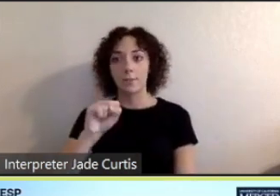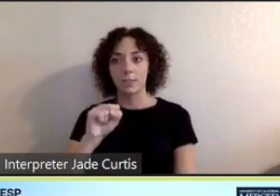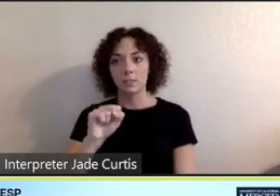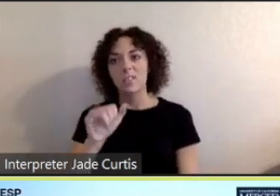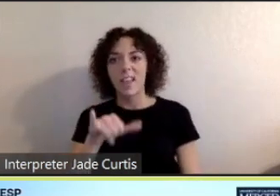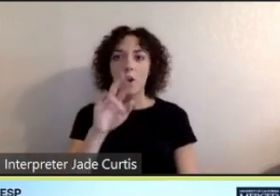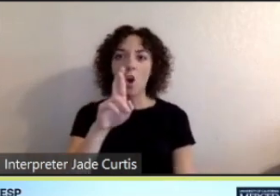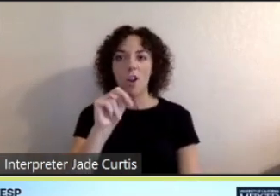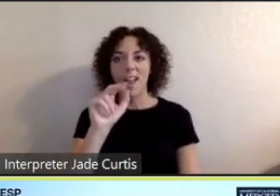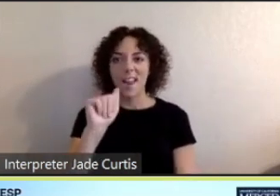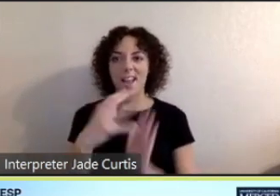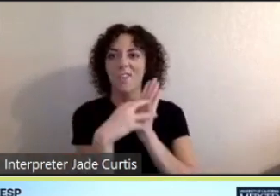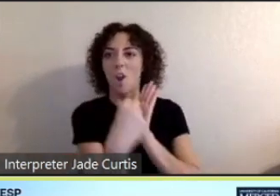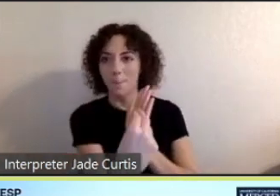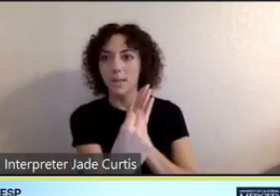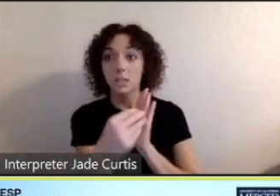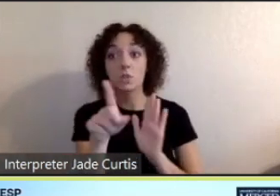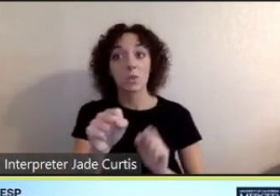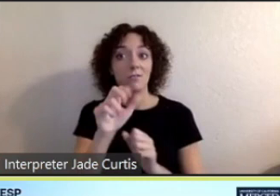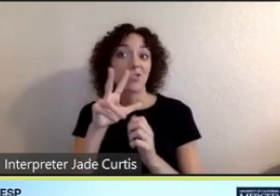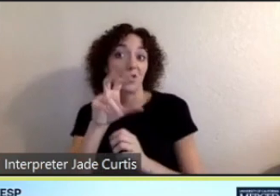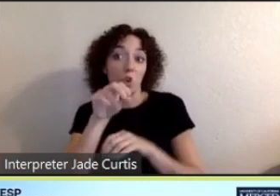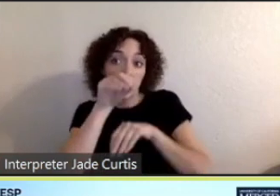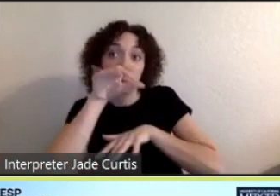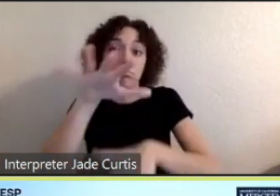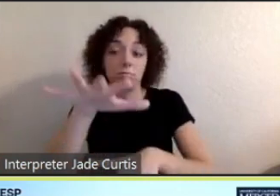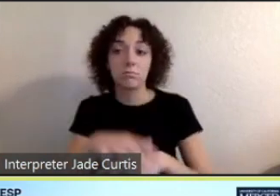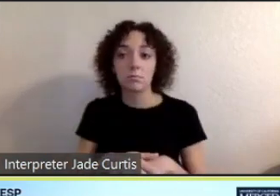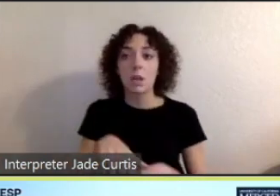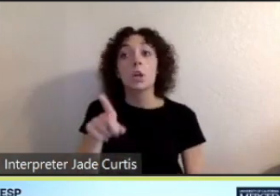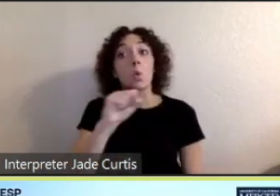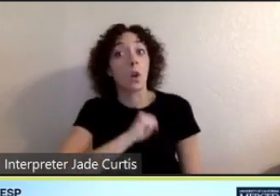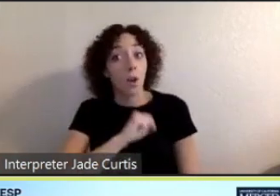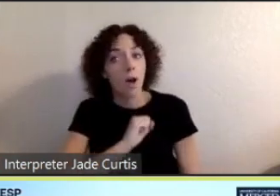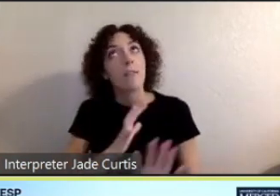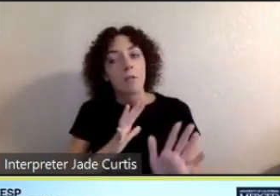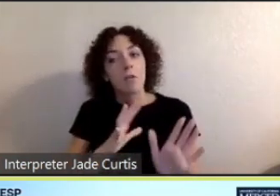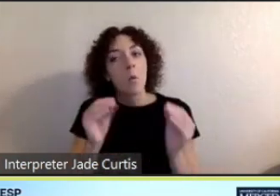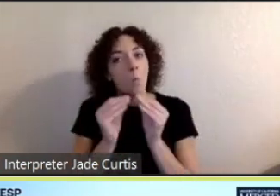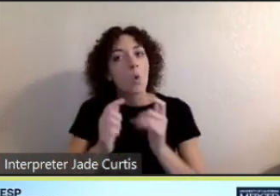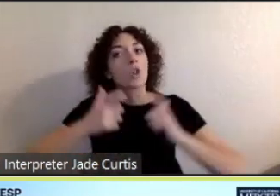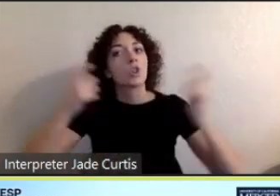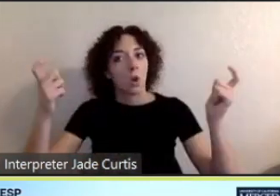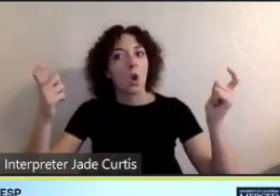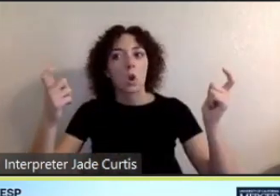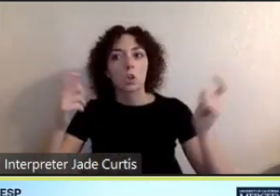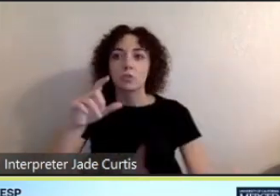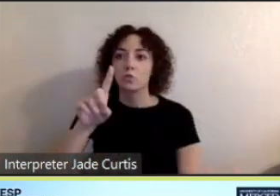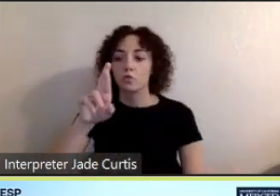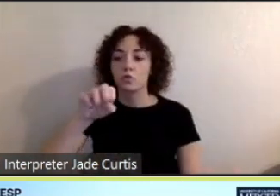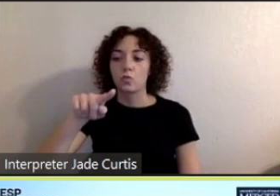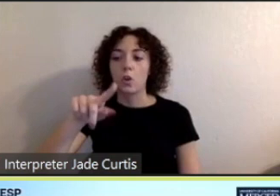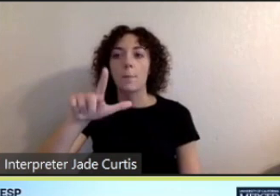When you cough, you release a much larger amount of fluid. Because there are some large droplets, that would be